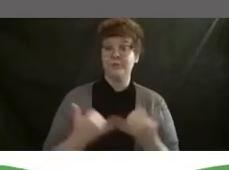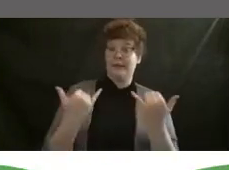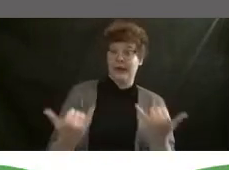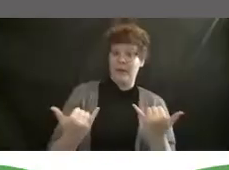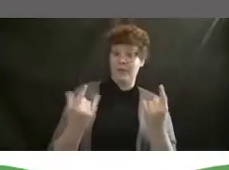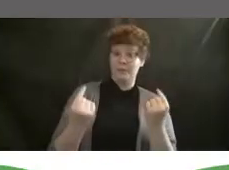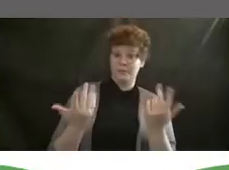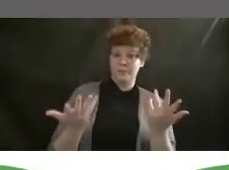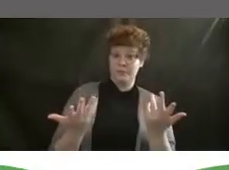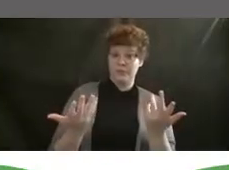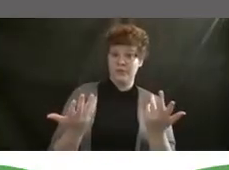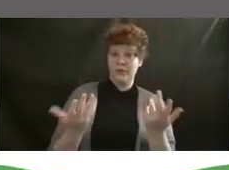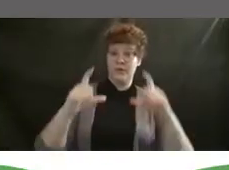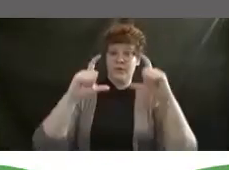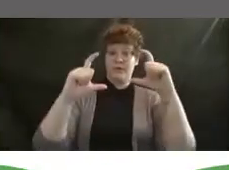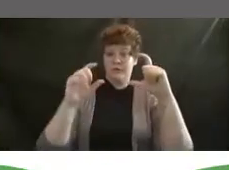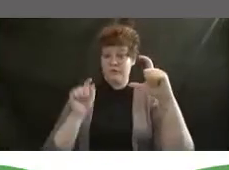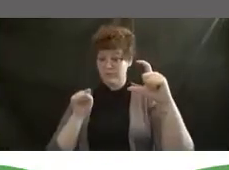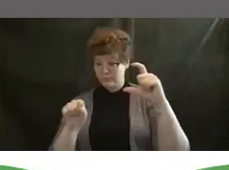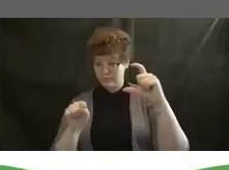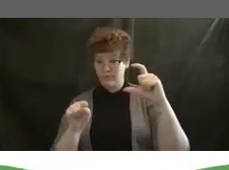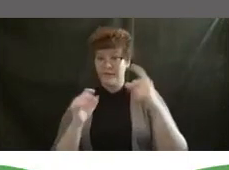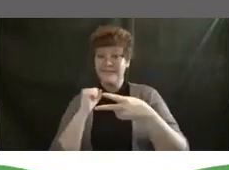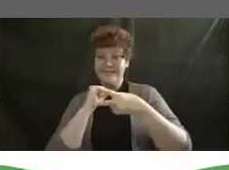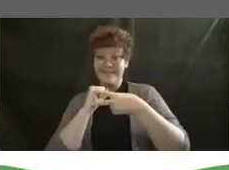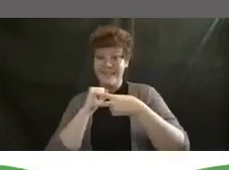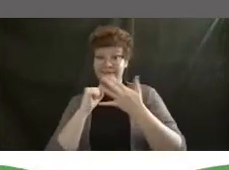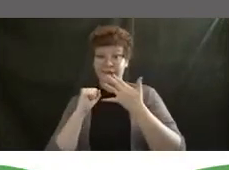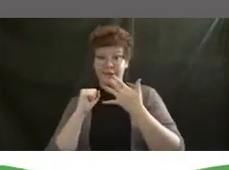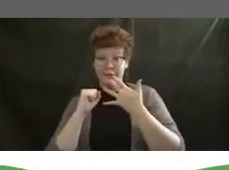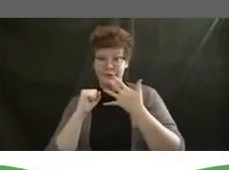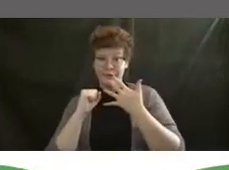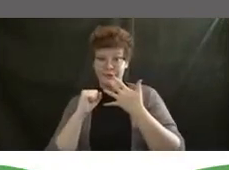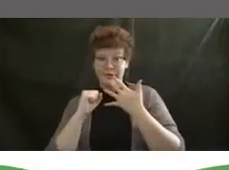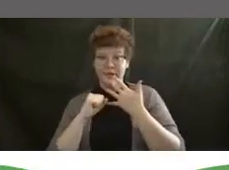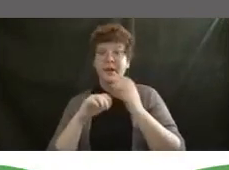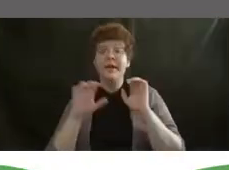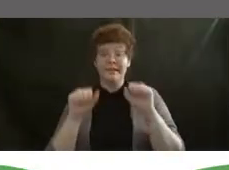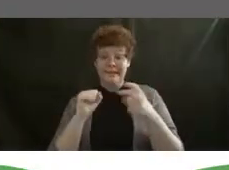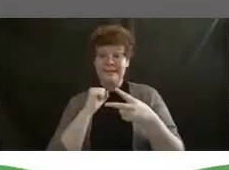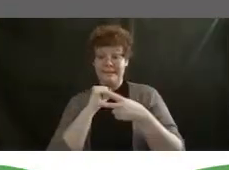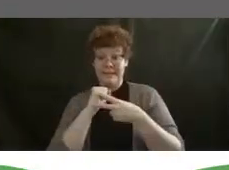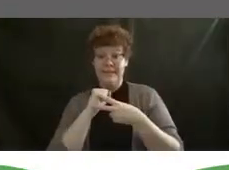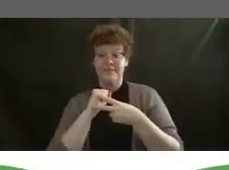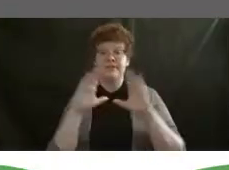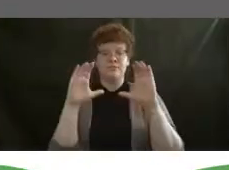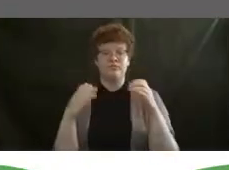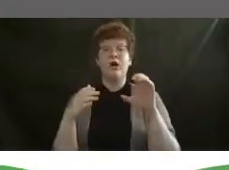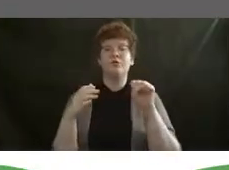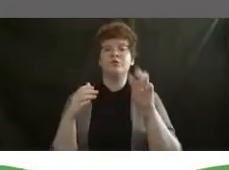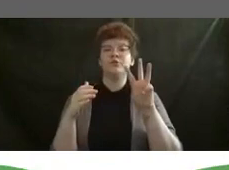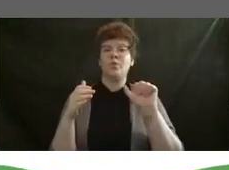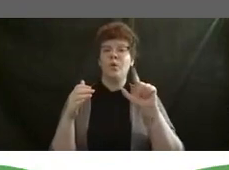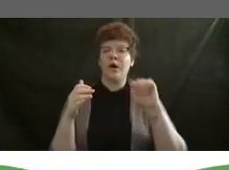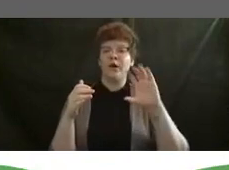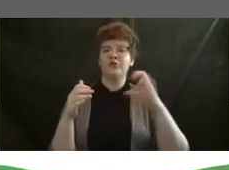here and I can save the colors as a swatch group. And that's what we want to do. We want to create